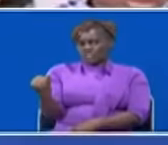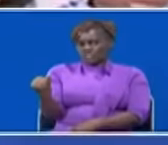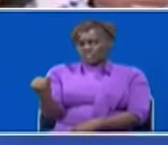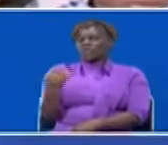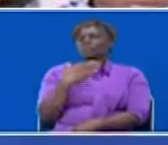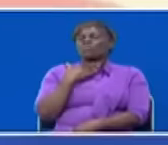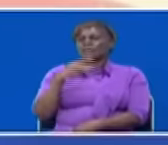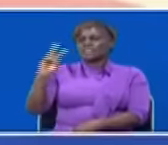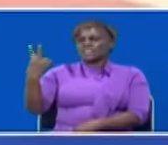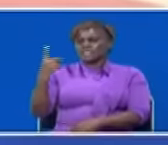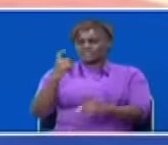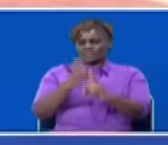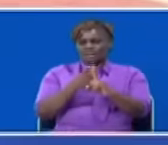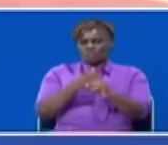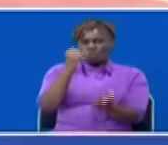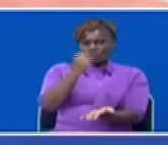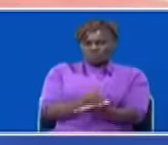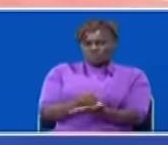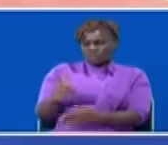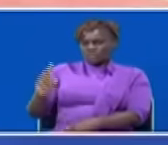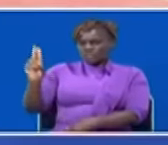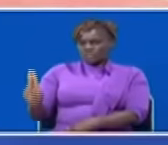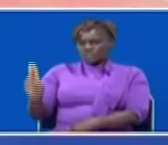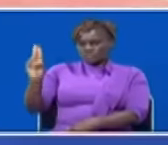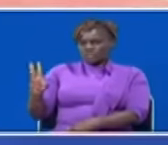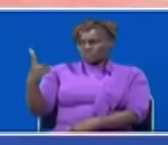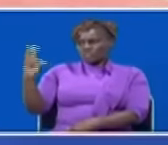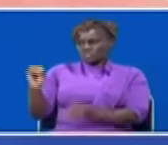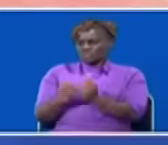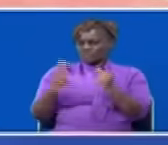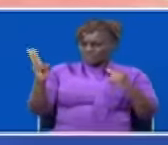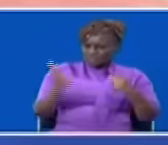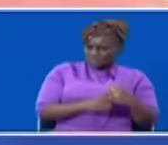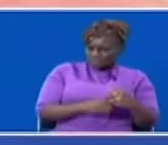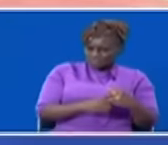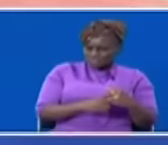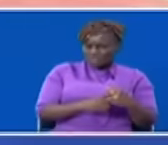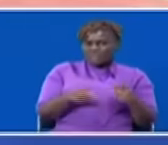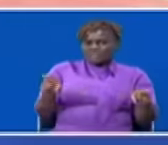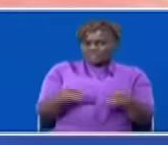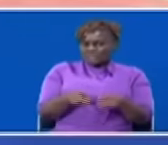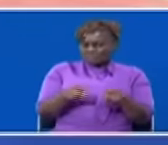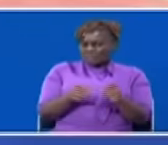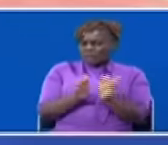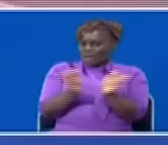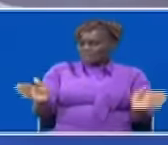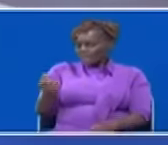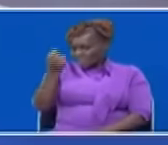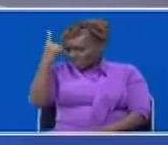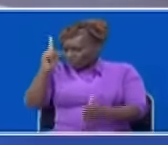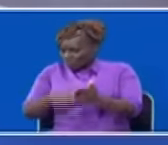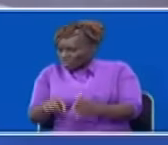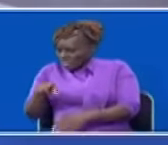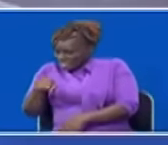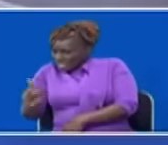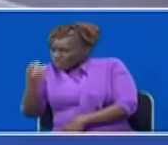a second term in office with President Uhuru Kenyatta in 2017. In turn, there has been a general understanding that he